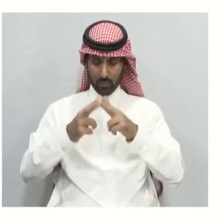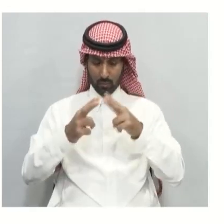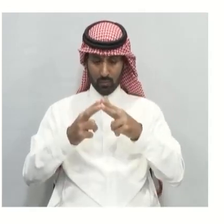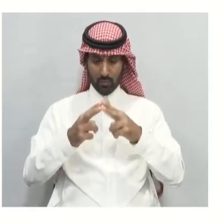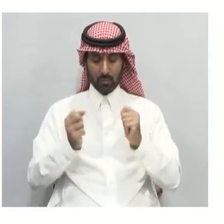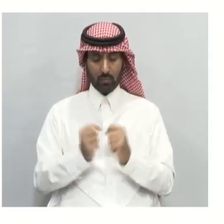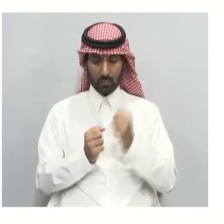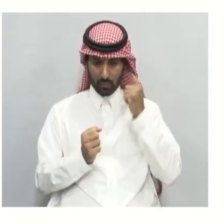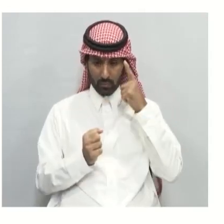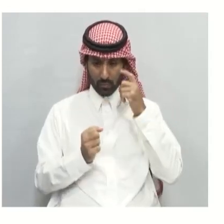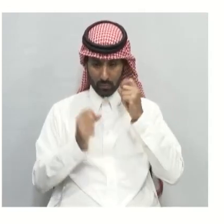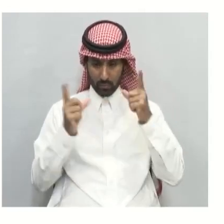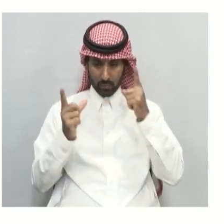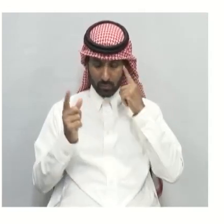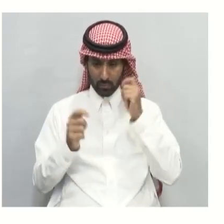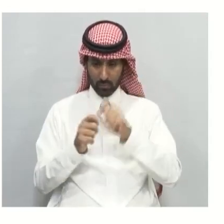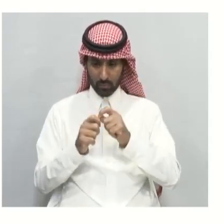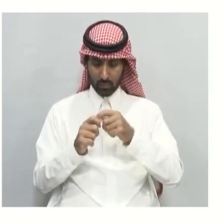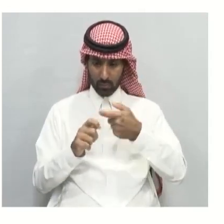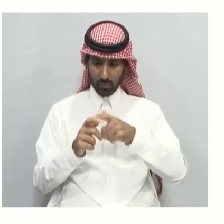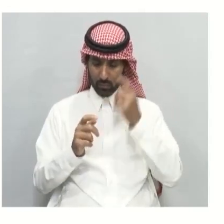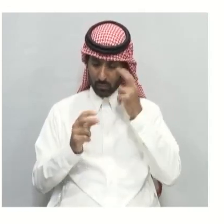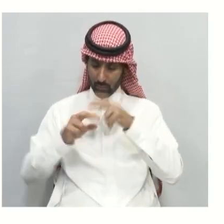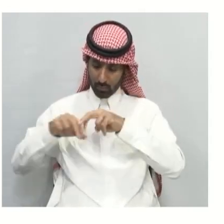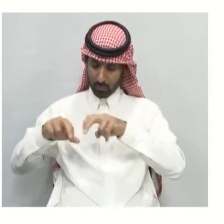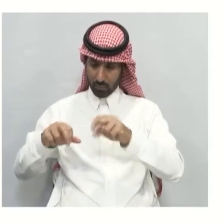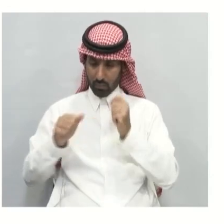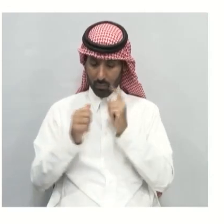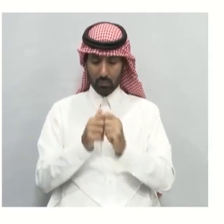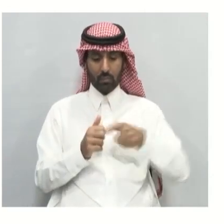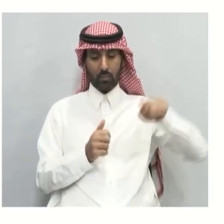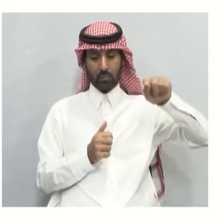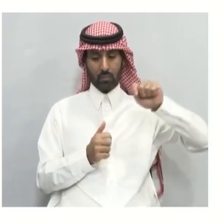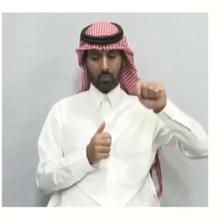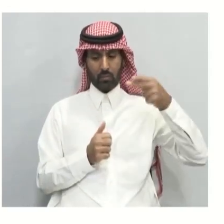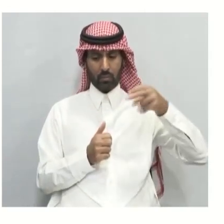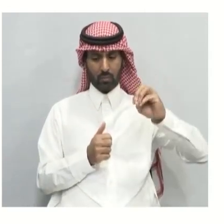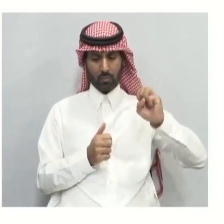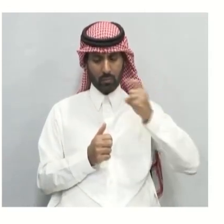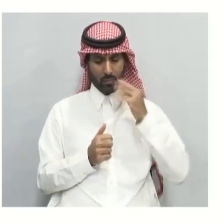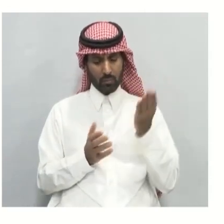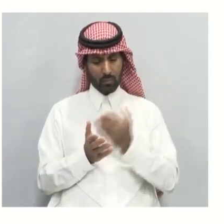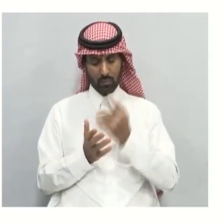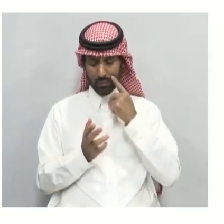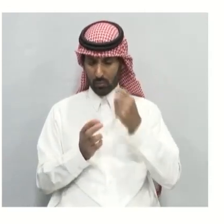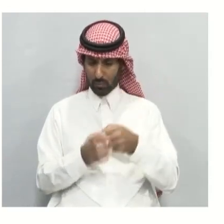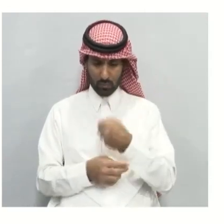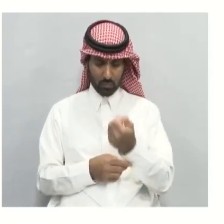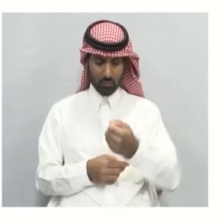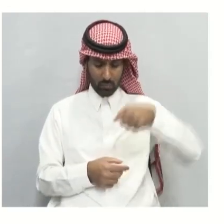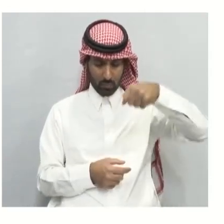Electricity. If electricity hadn't been discovered, people would probably still be using candles